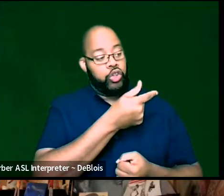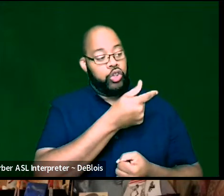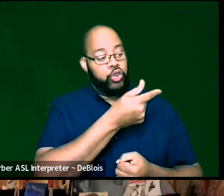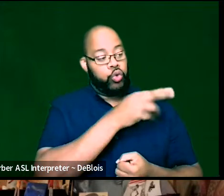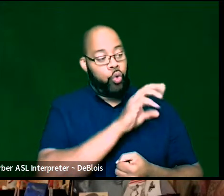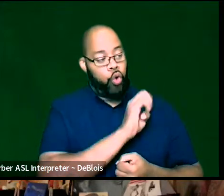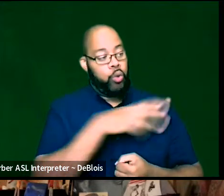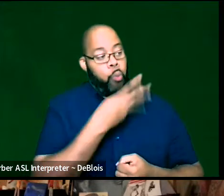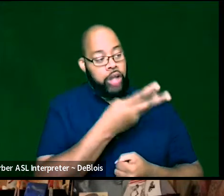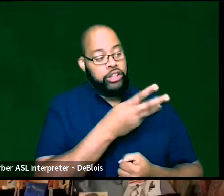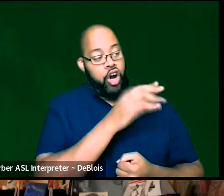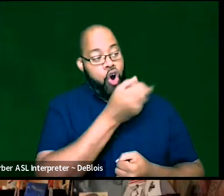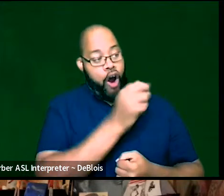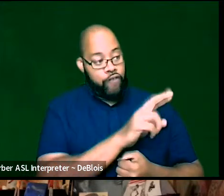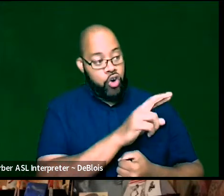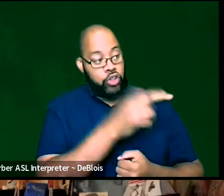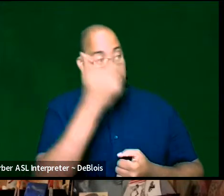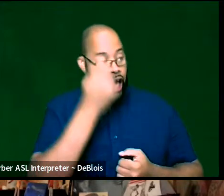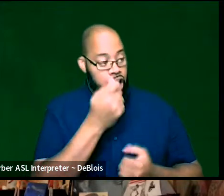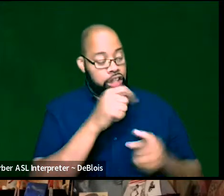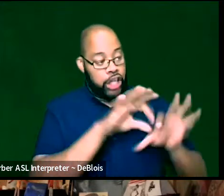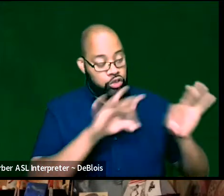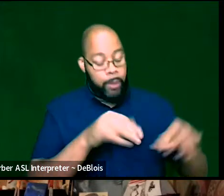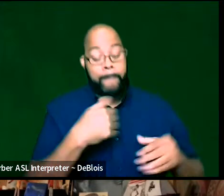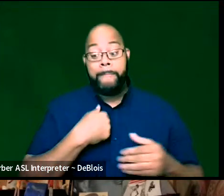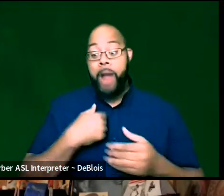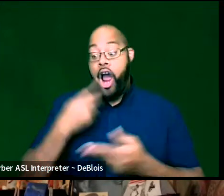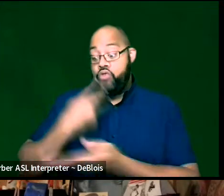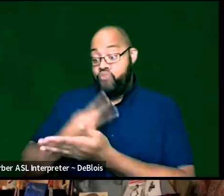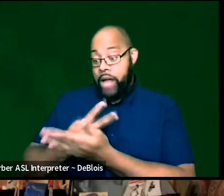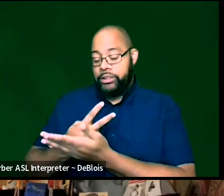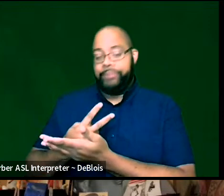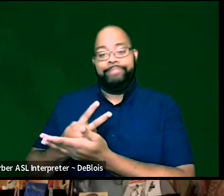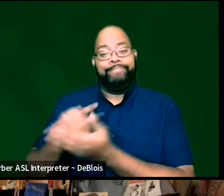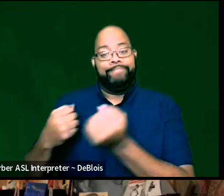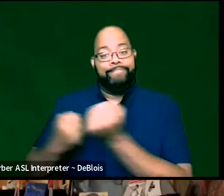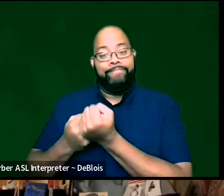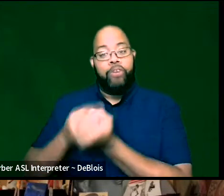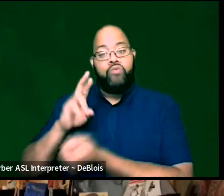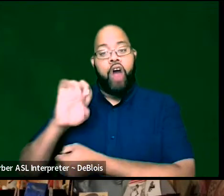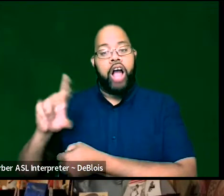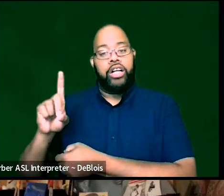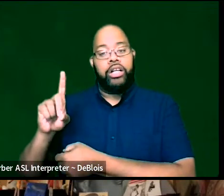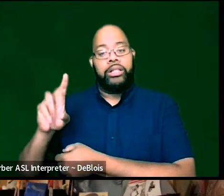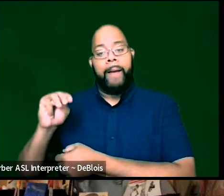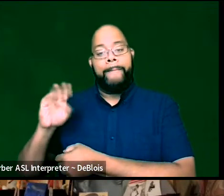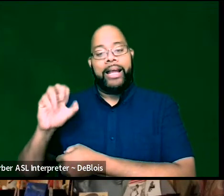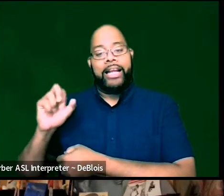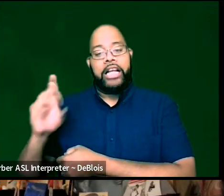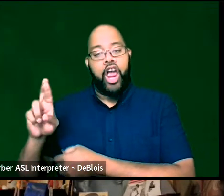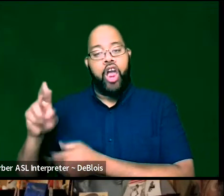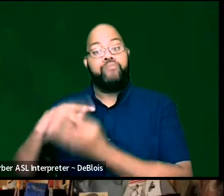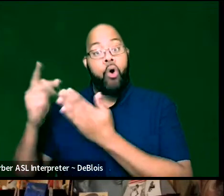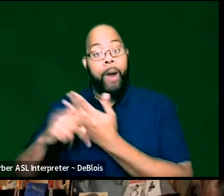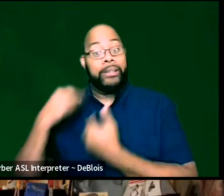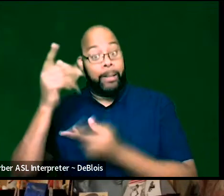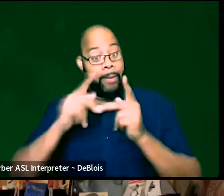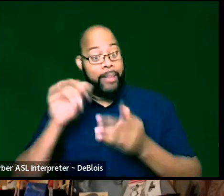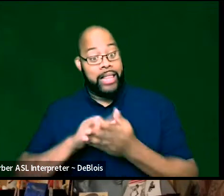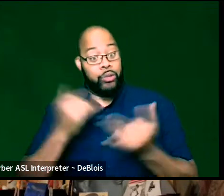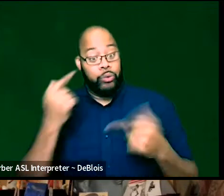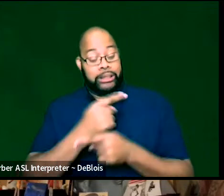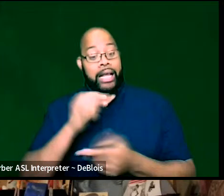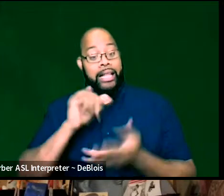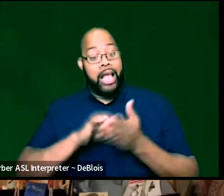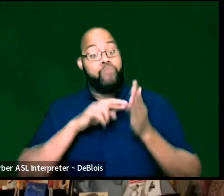Carver Scholarship. My graduate studies were funded by the Ronald E. McNair Fellowship Program. So I tell people today